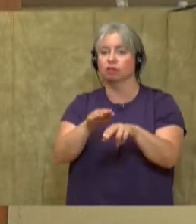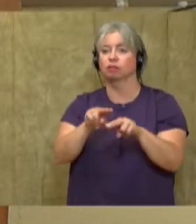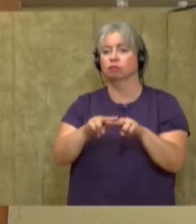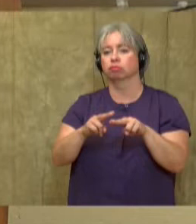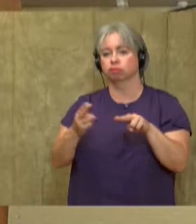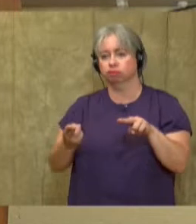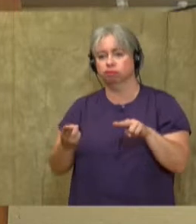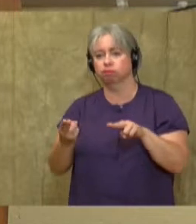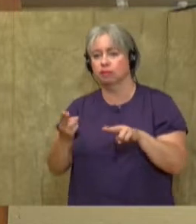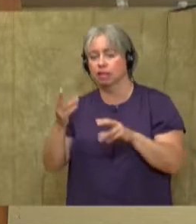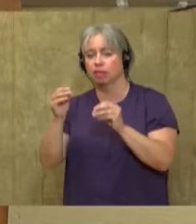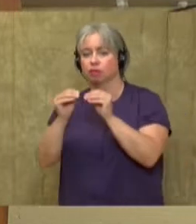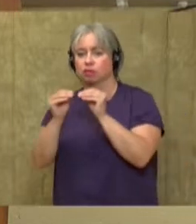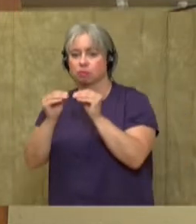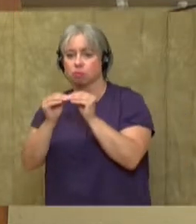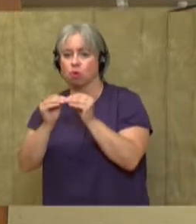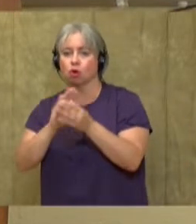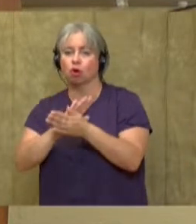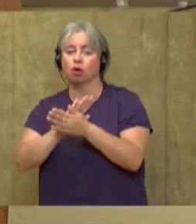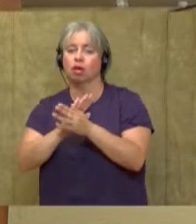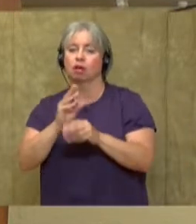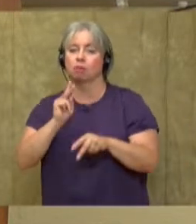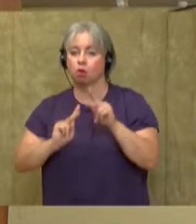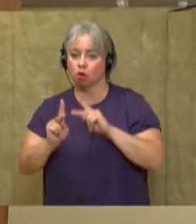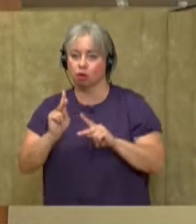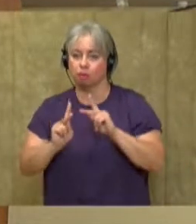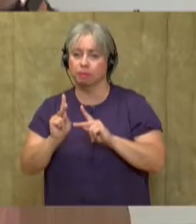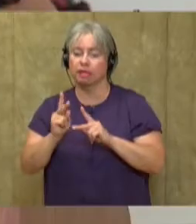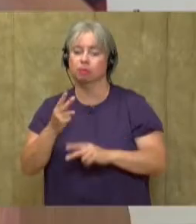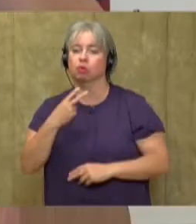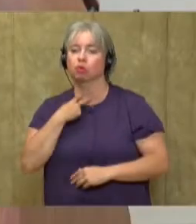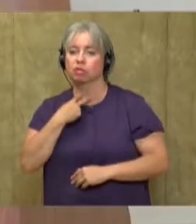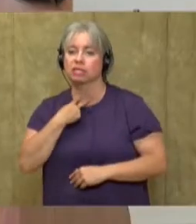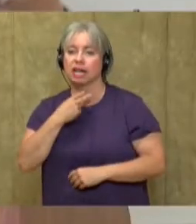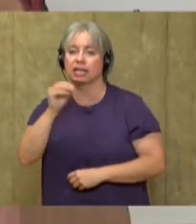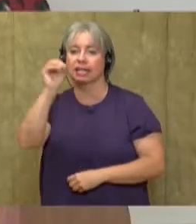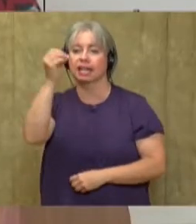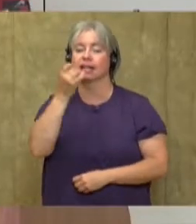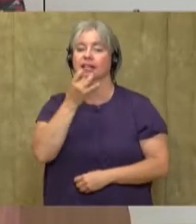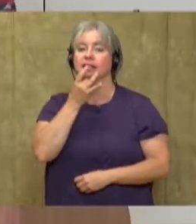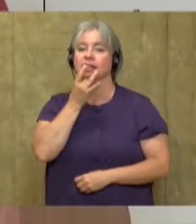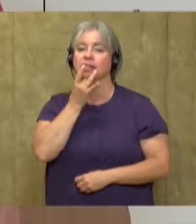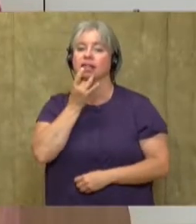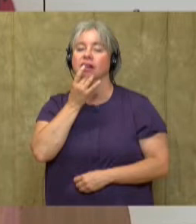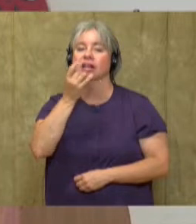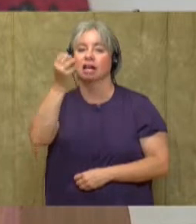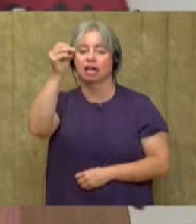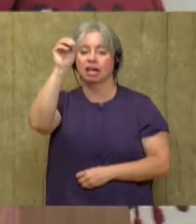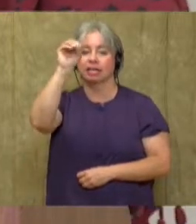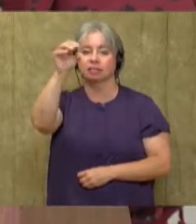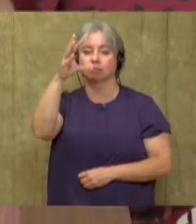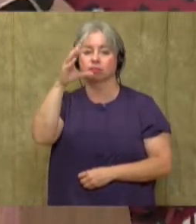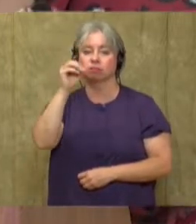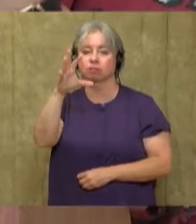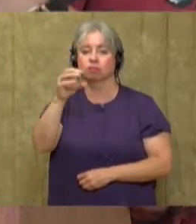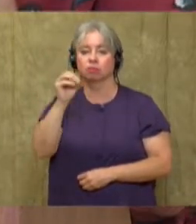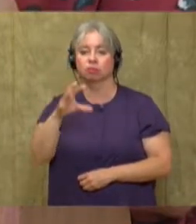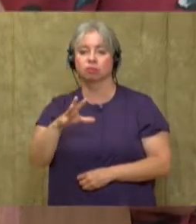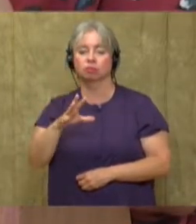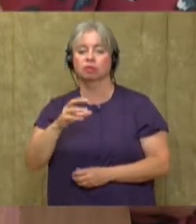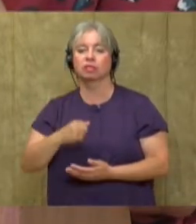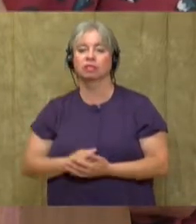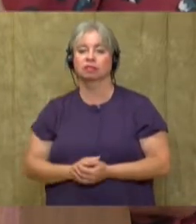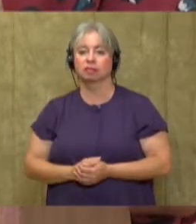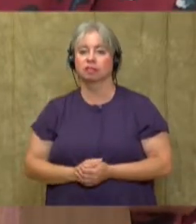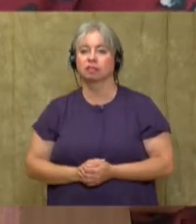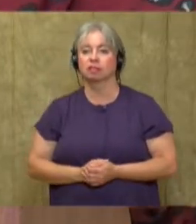on the road. There's more people that are stuck at traffic lights, or there's more people that are traveling. So more people means the speed